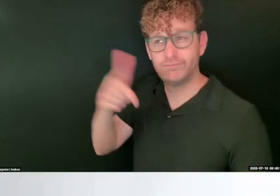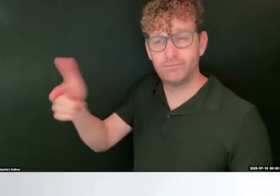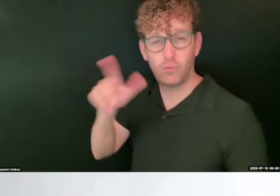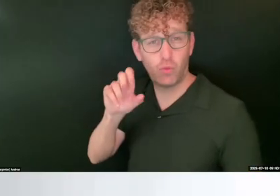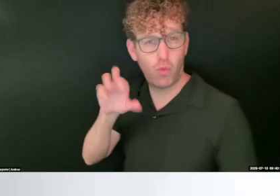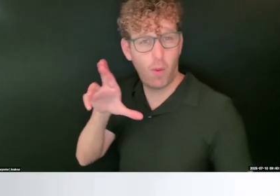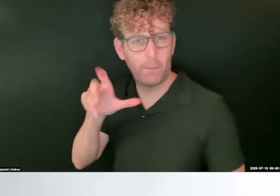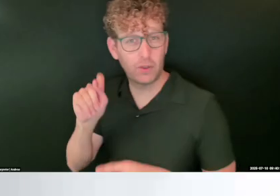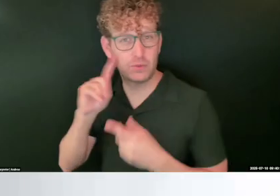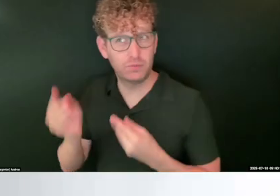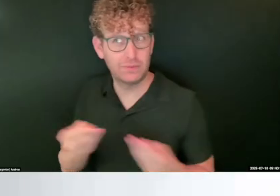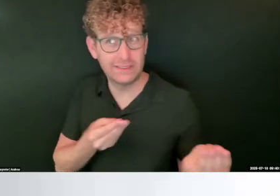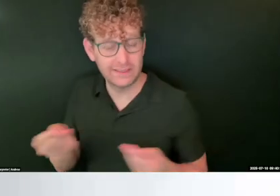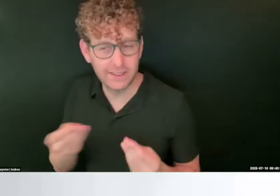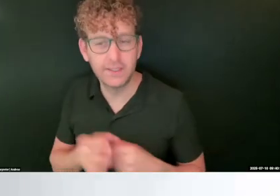facilitate.